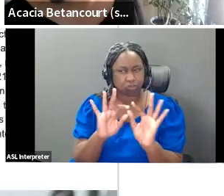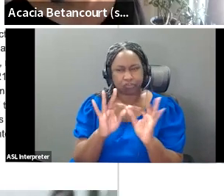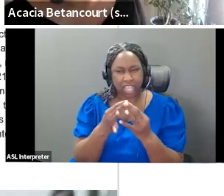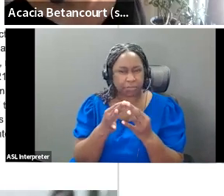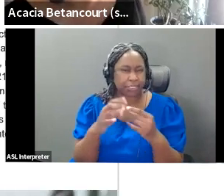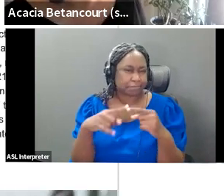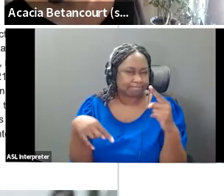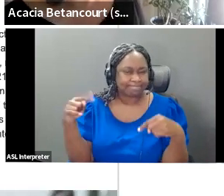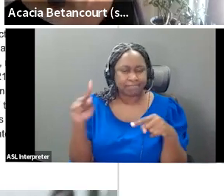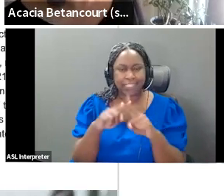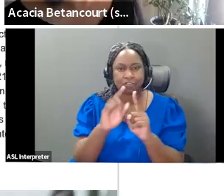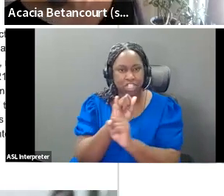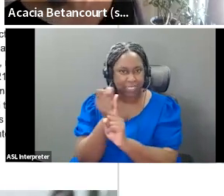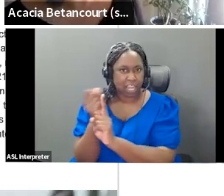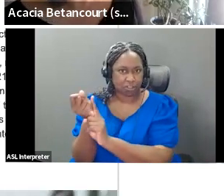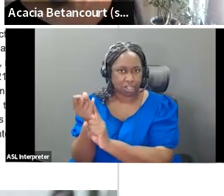all different scenarios.